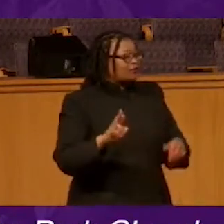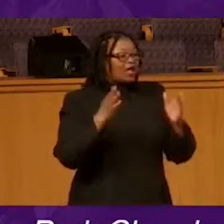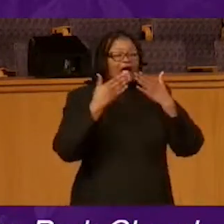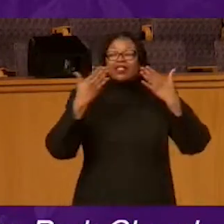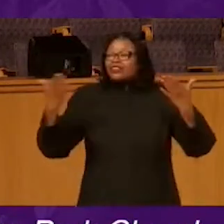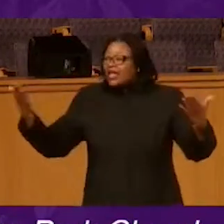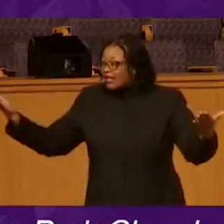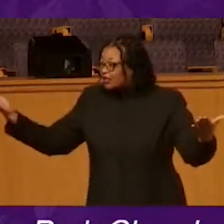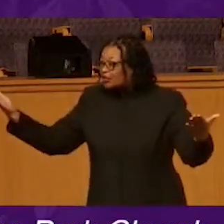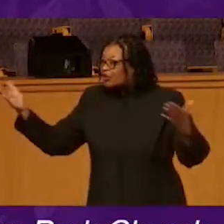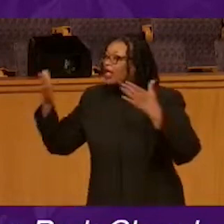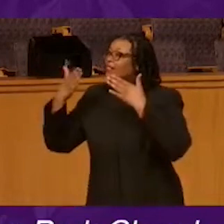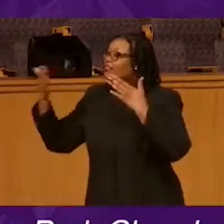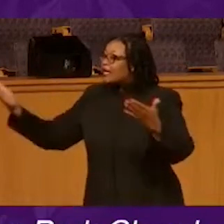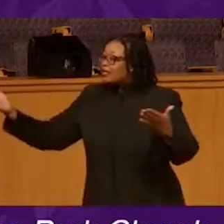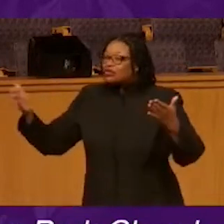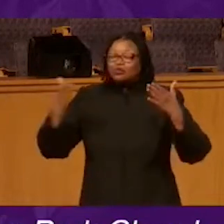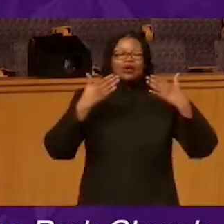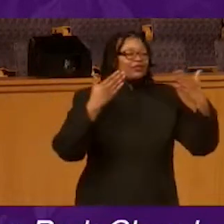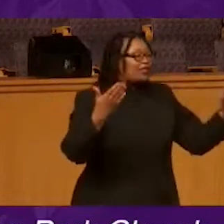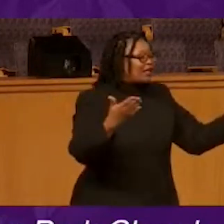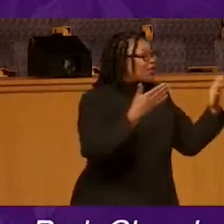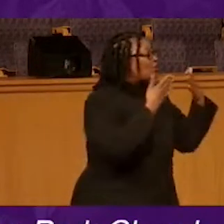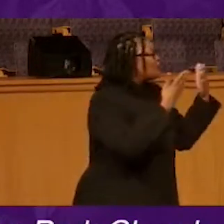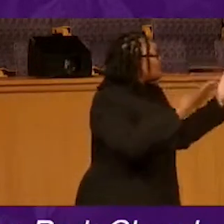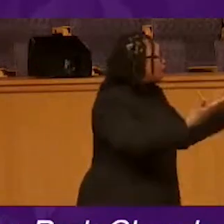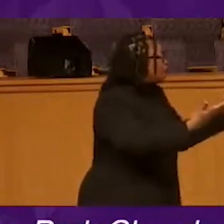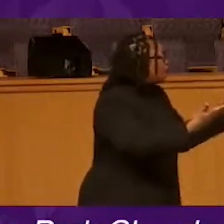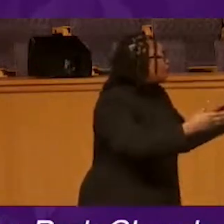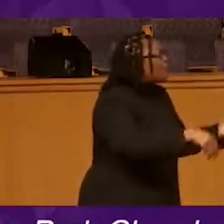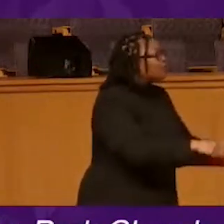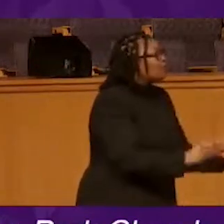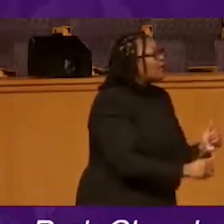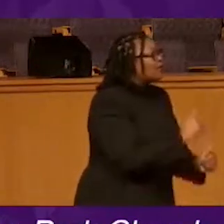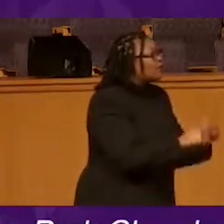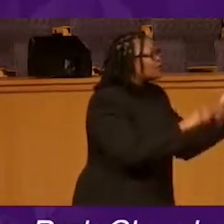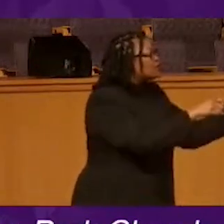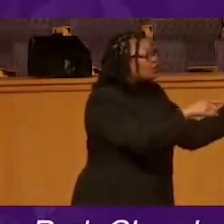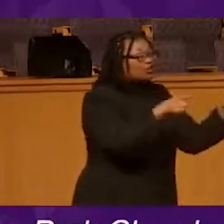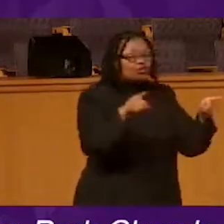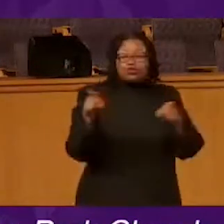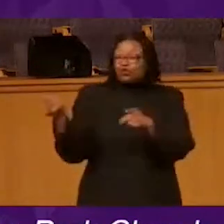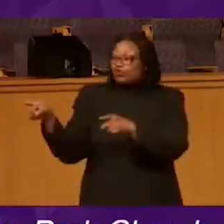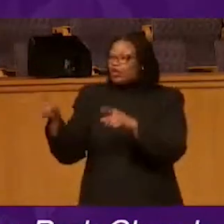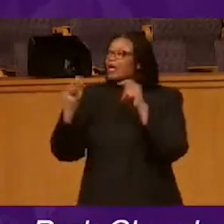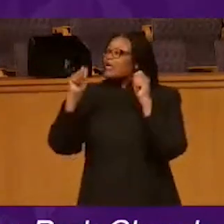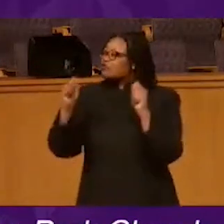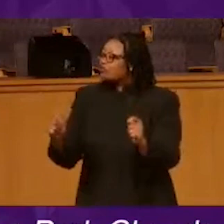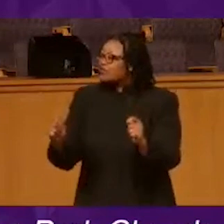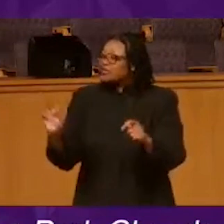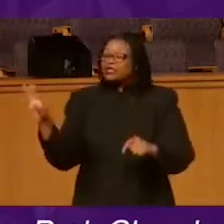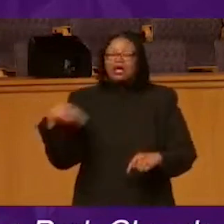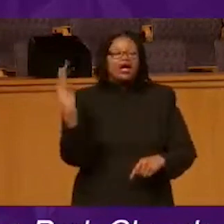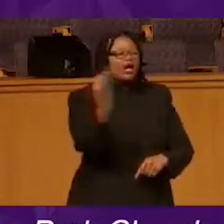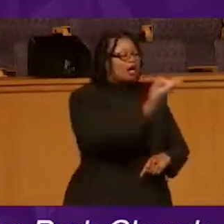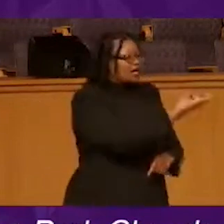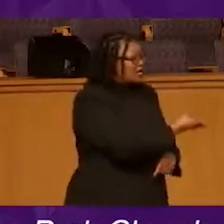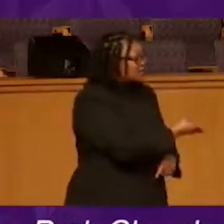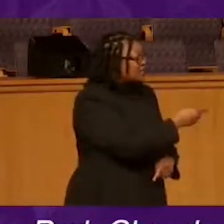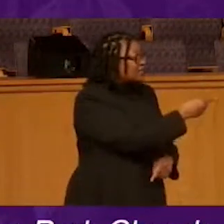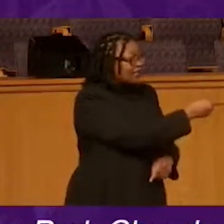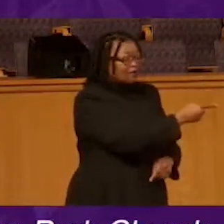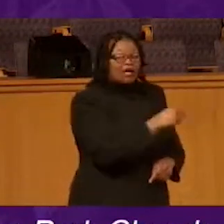thank you to you for the way in which you have treated us and